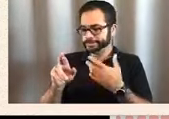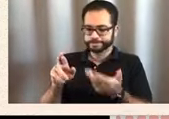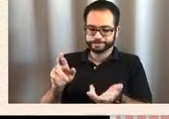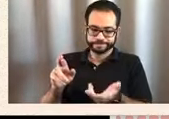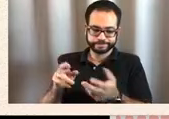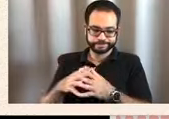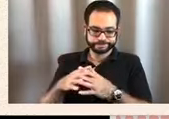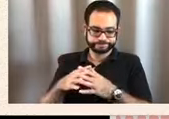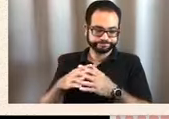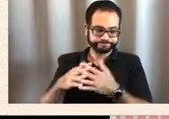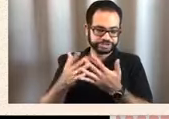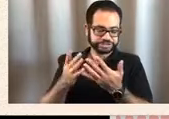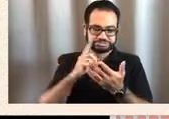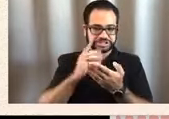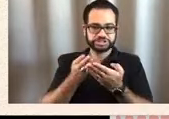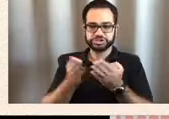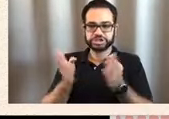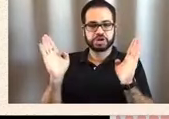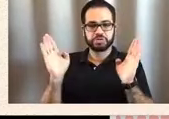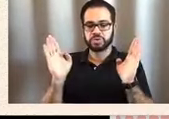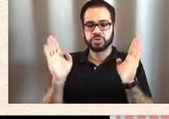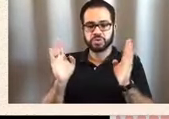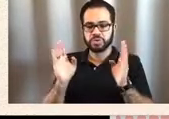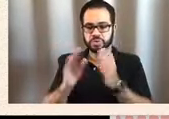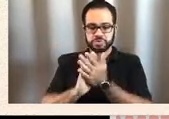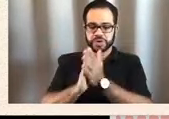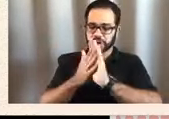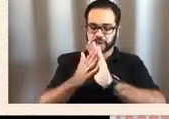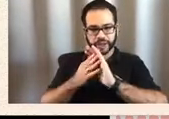just overall being active in my community.